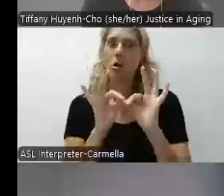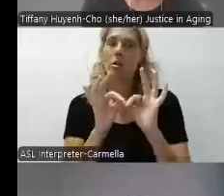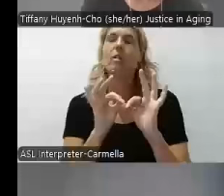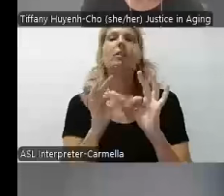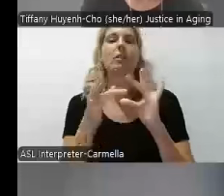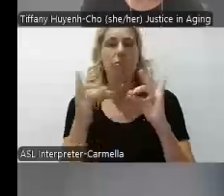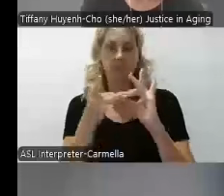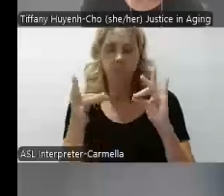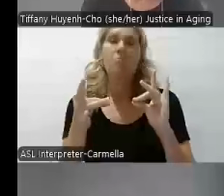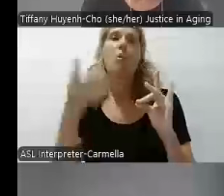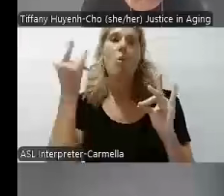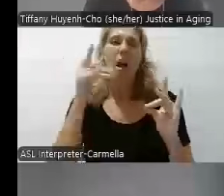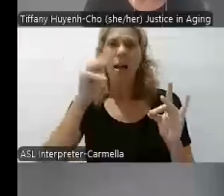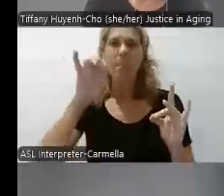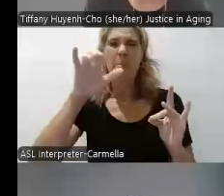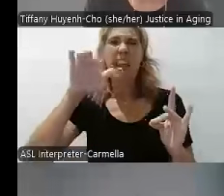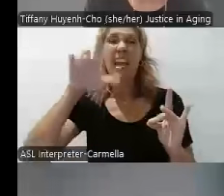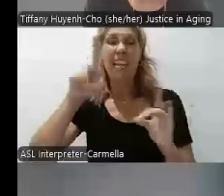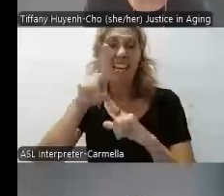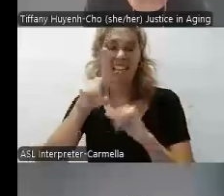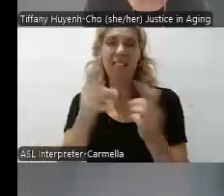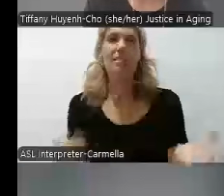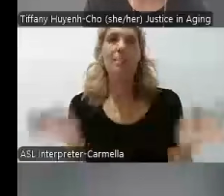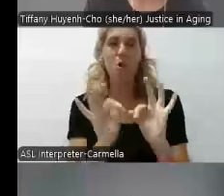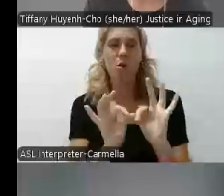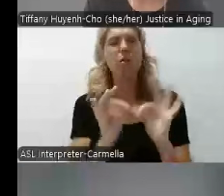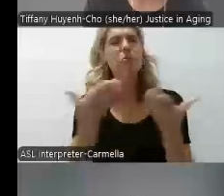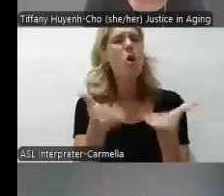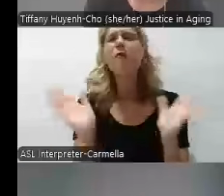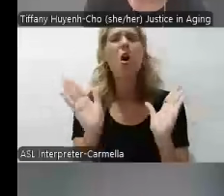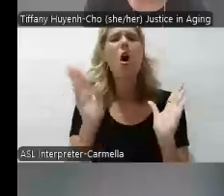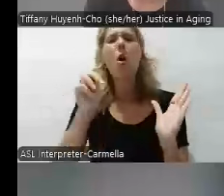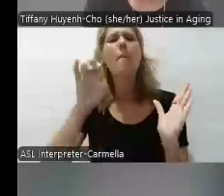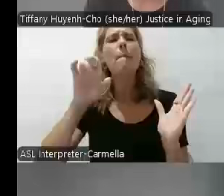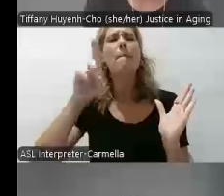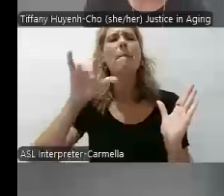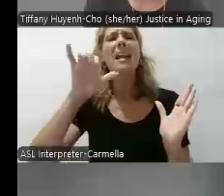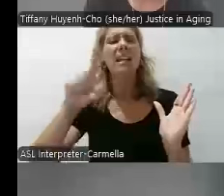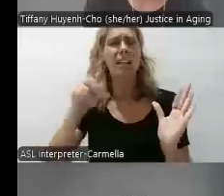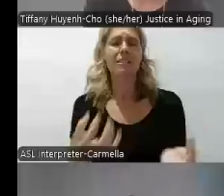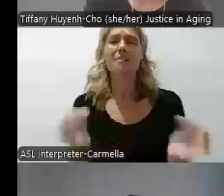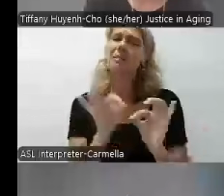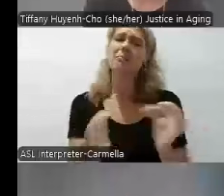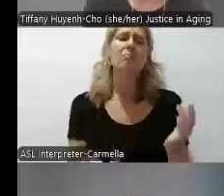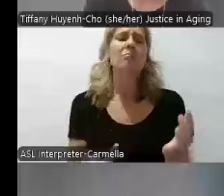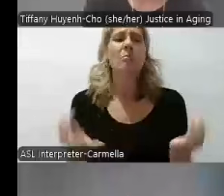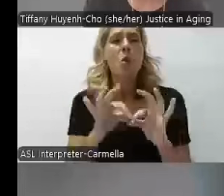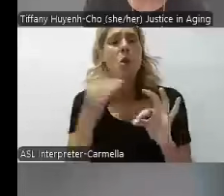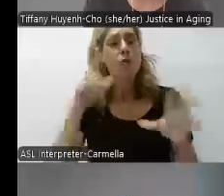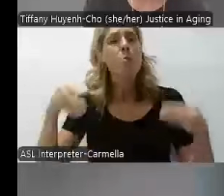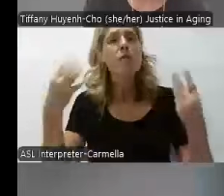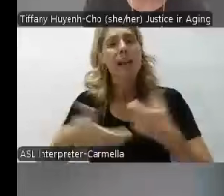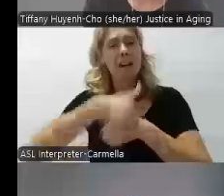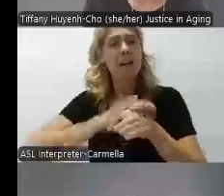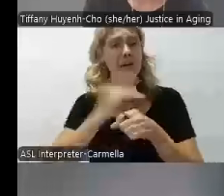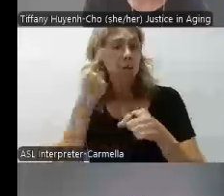why Medicaid is so crucial. And just overall, Medicaid is really essential and plays a huge role in providing coverage